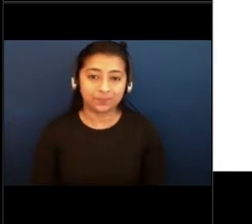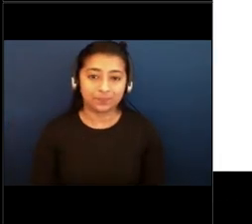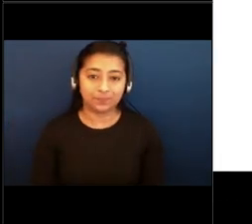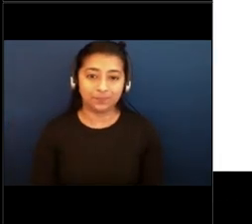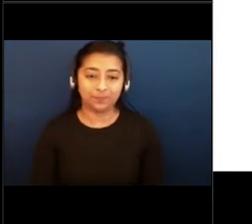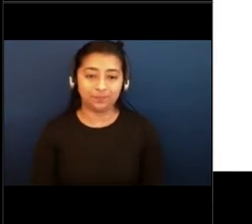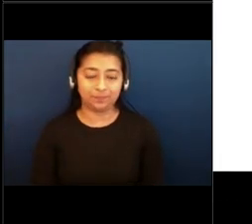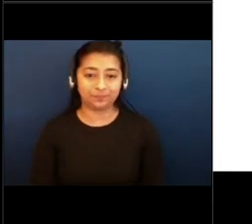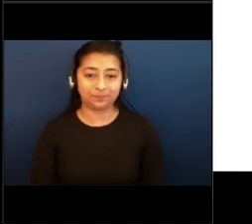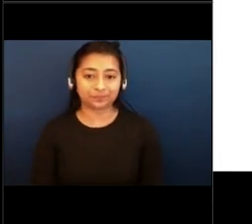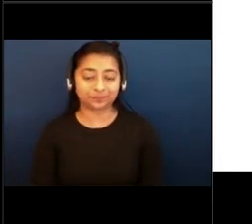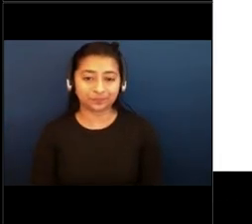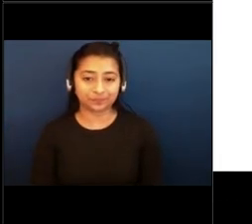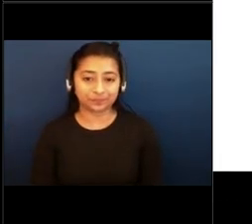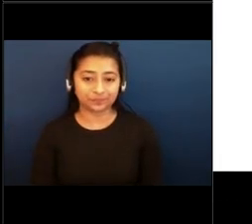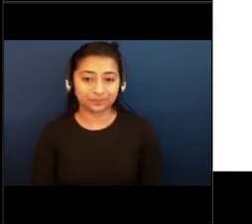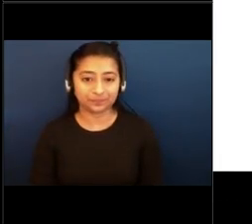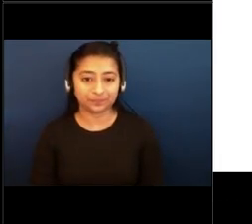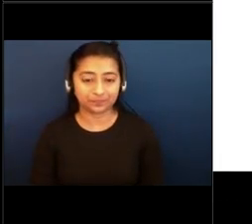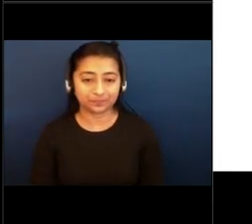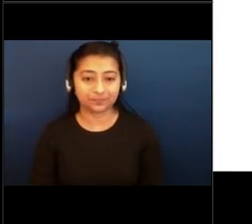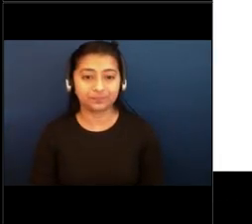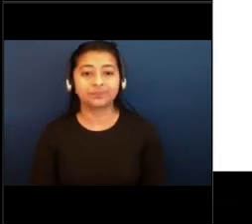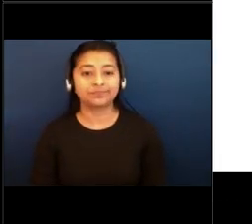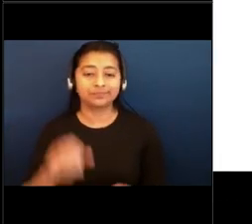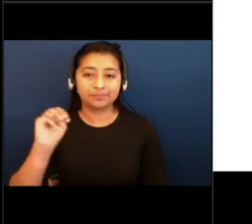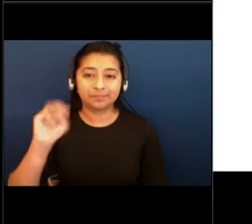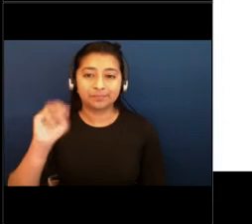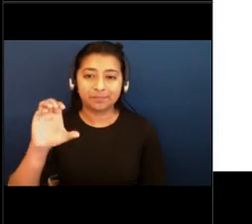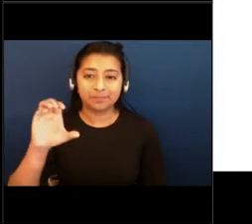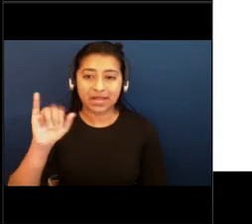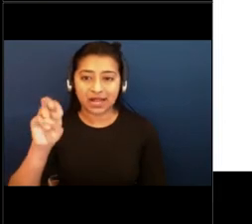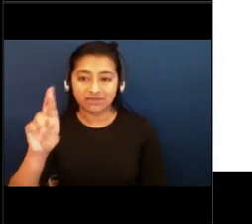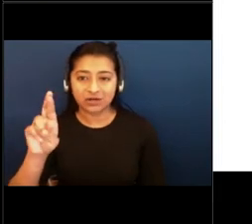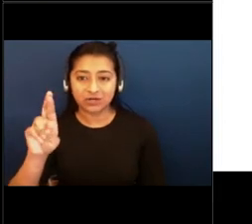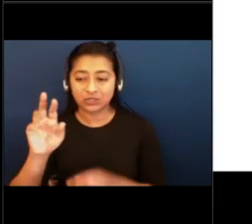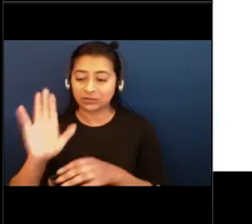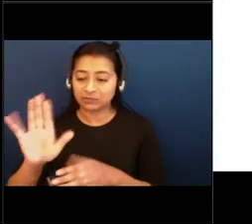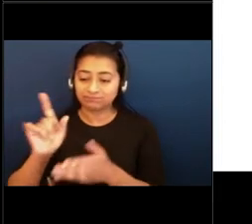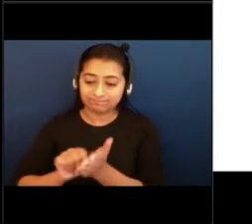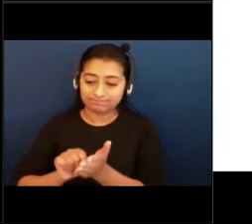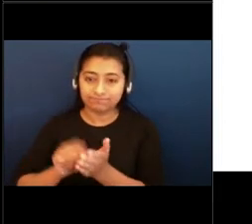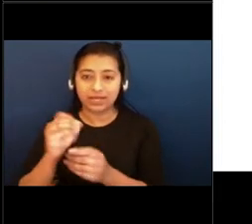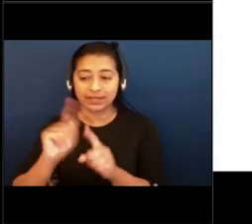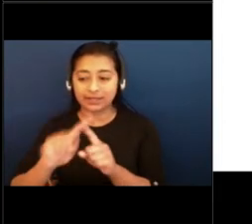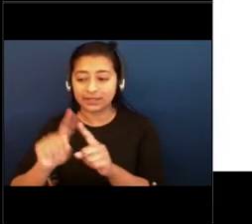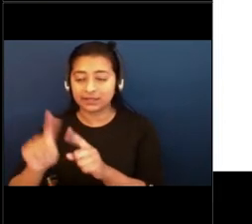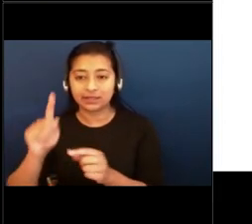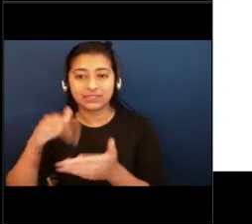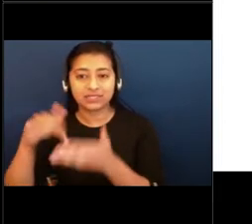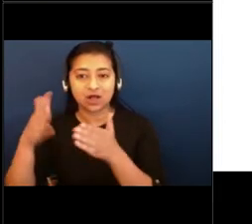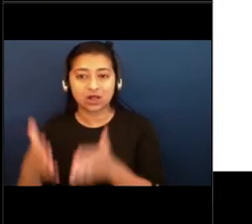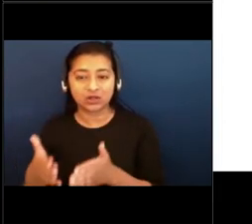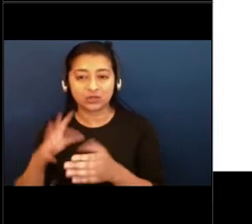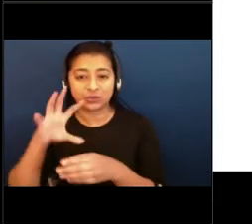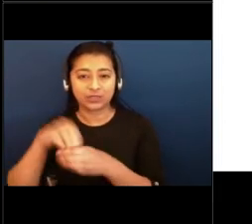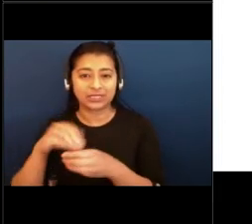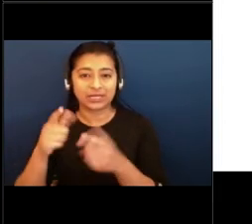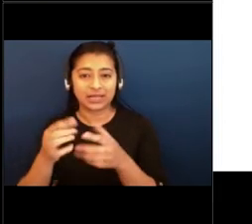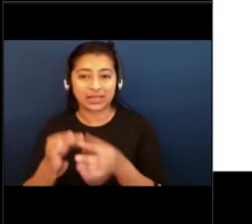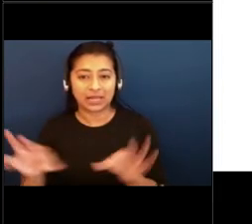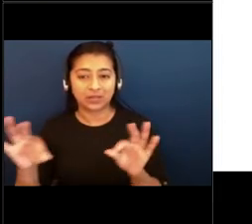So pulling from McIver's work, from work by a number of other scholars in language revitalization